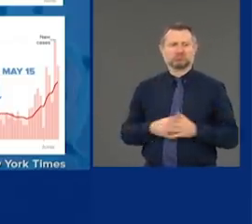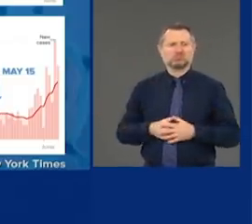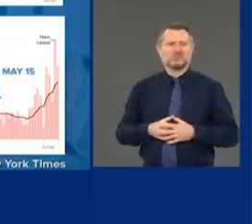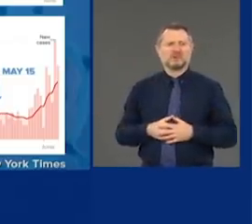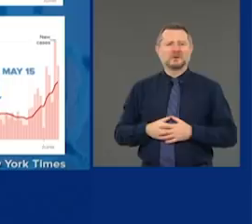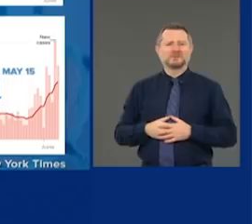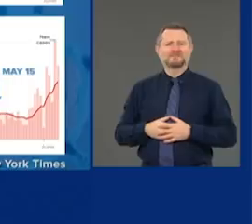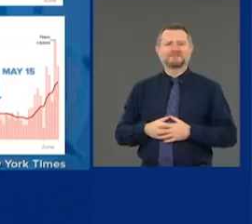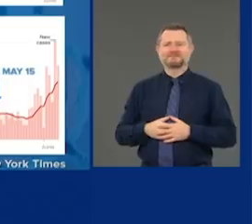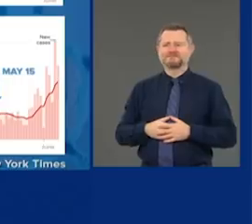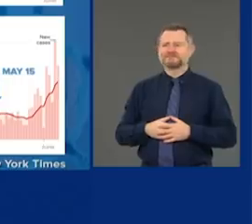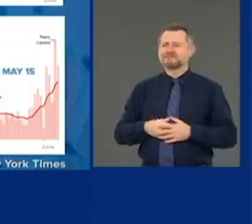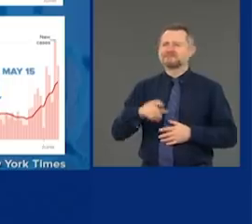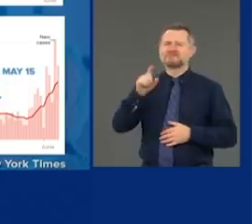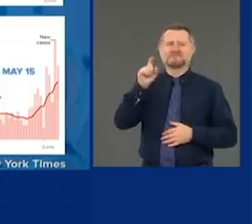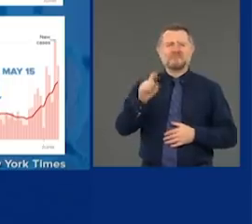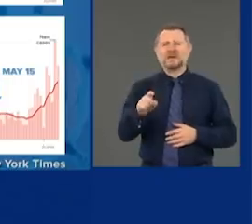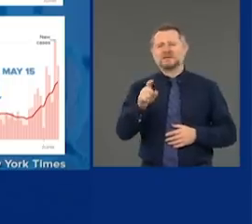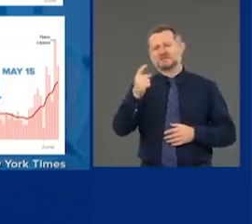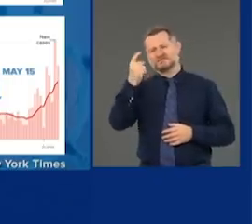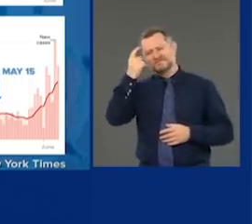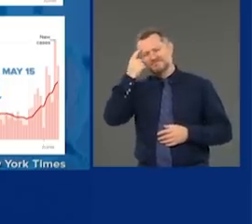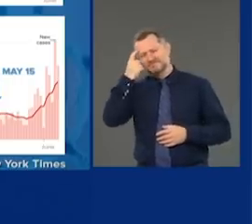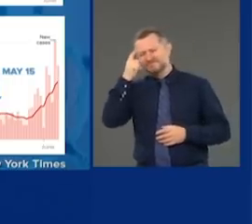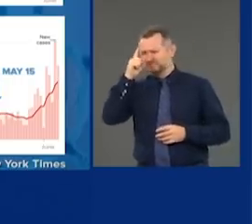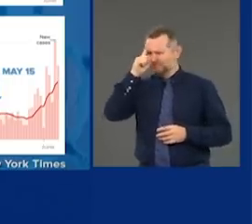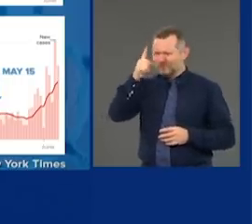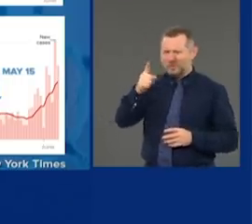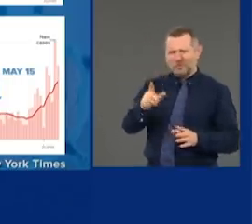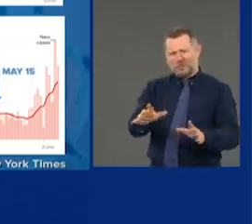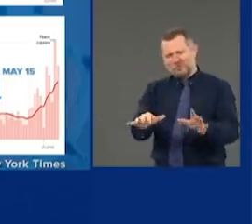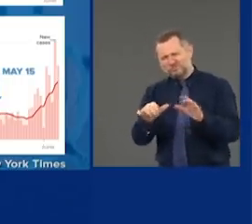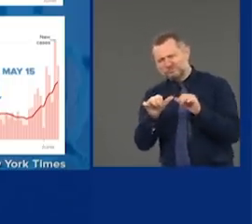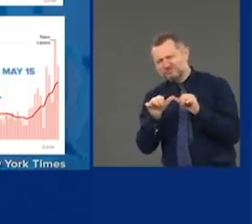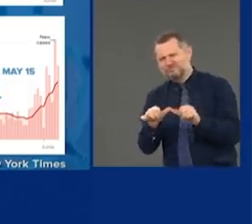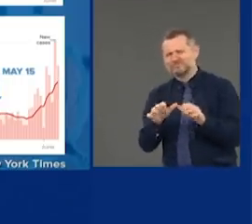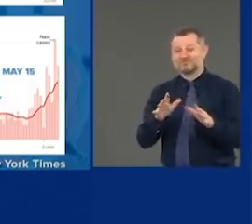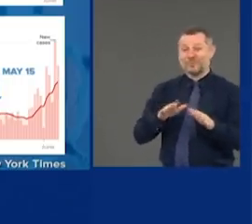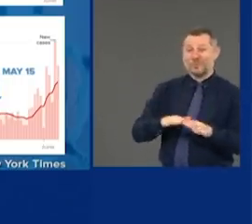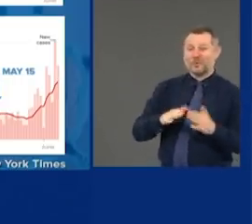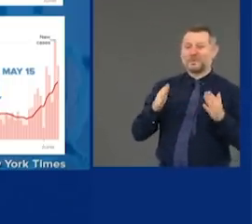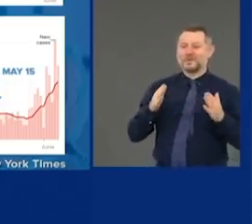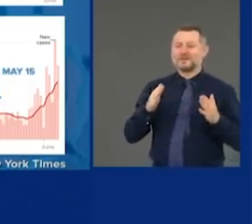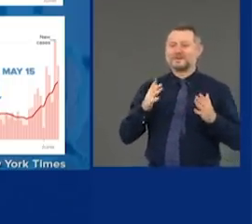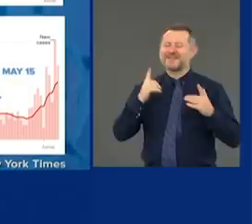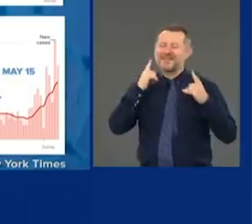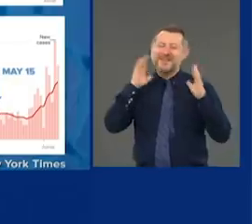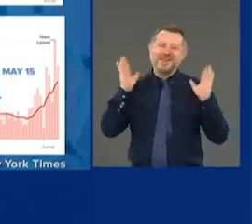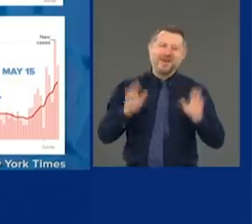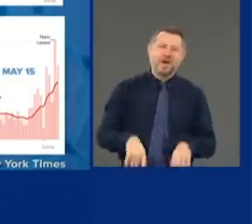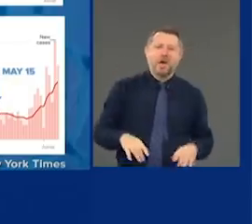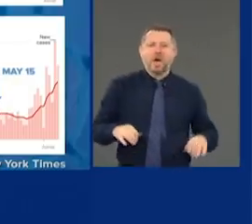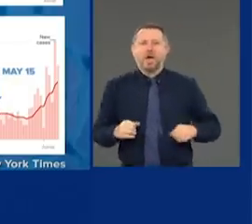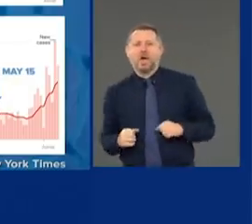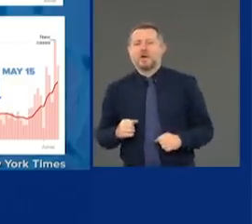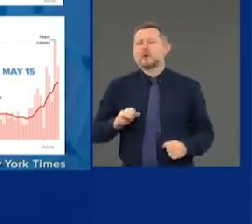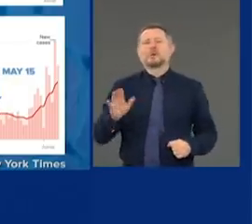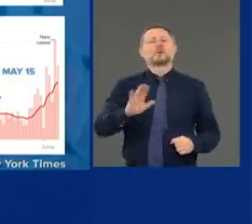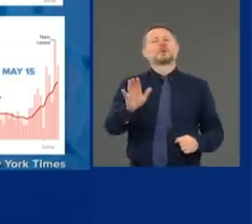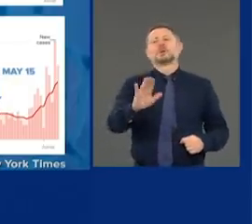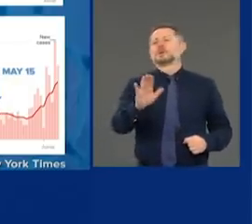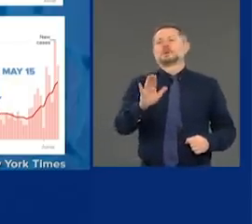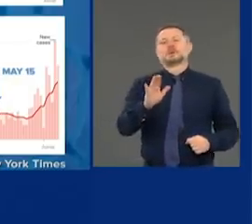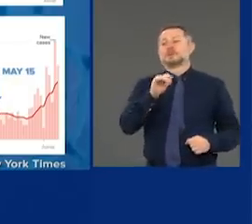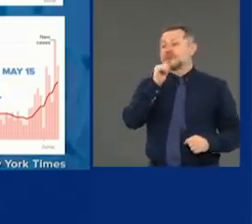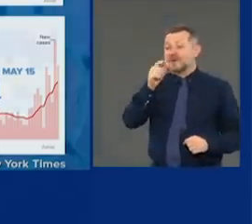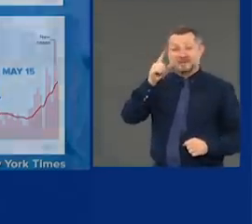You have to stay smart after the reopening, because if you don't, you can see a spike.